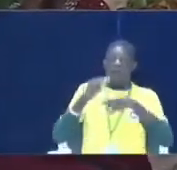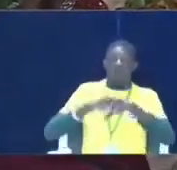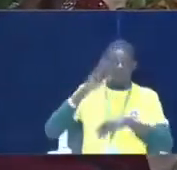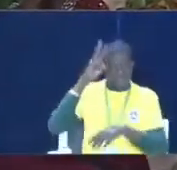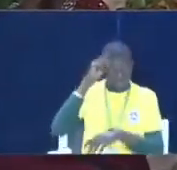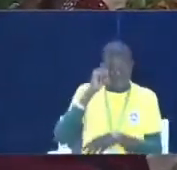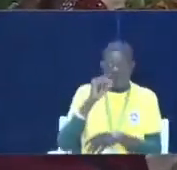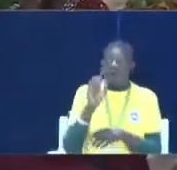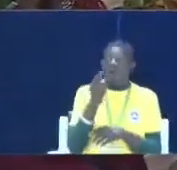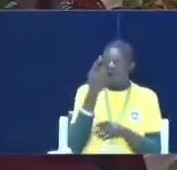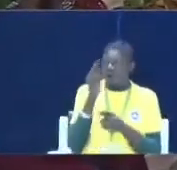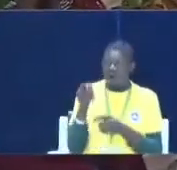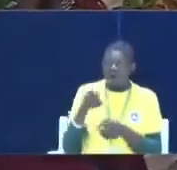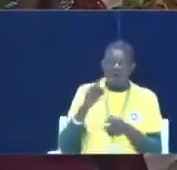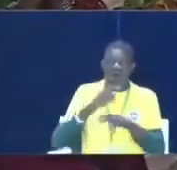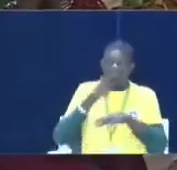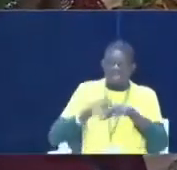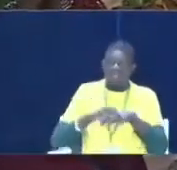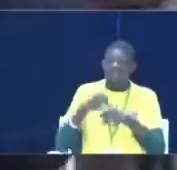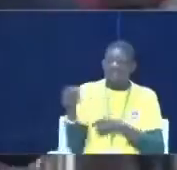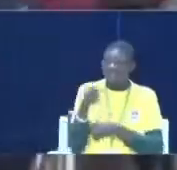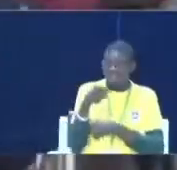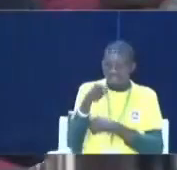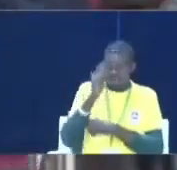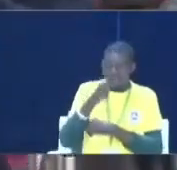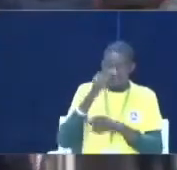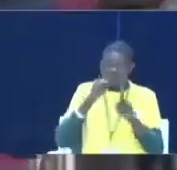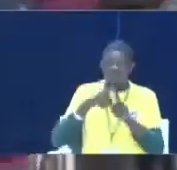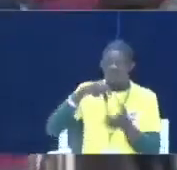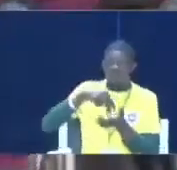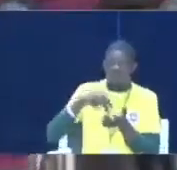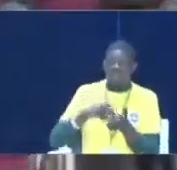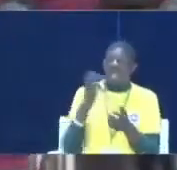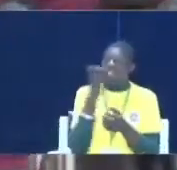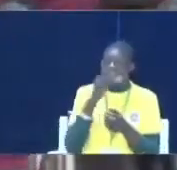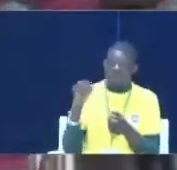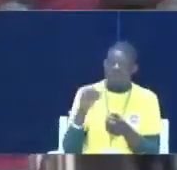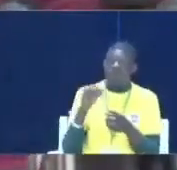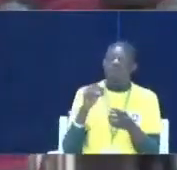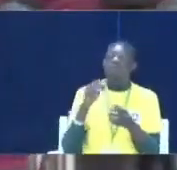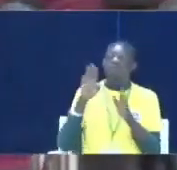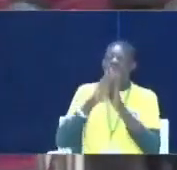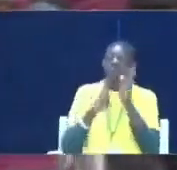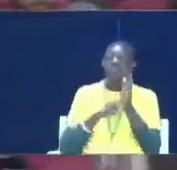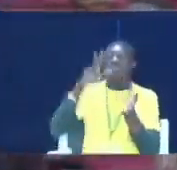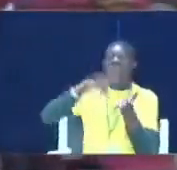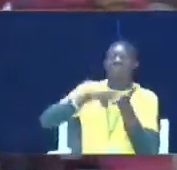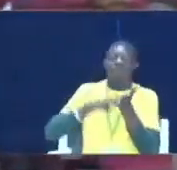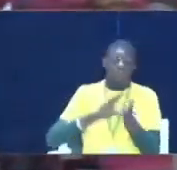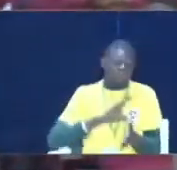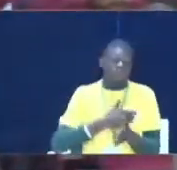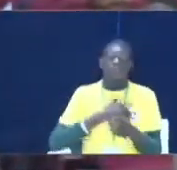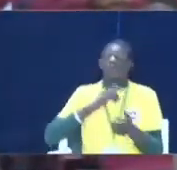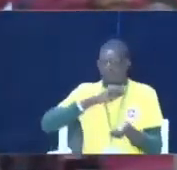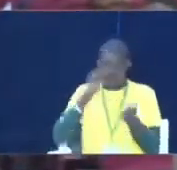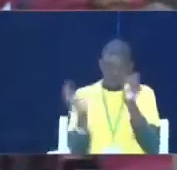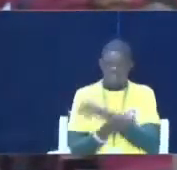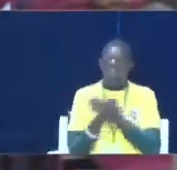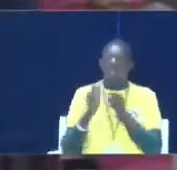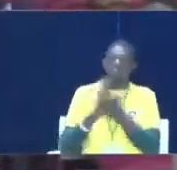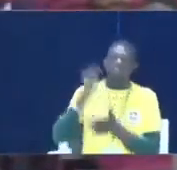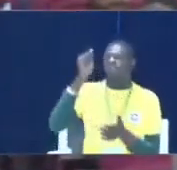an ordinary fisherman like Peter, when he stood up and he spoke, the Bible says 3,000 souls were converted in one